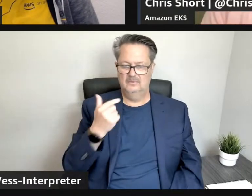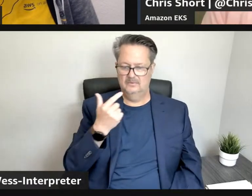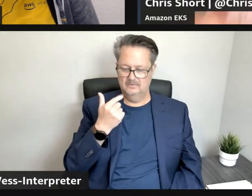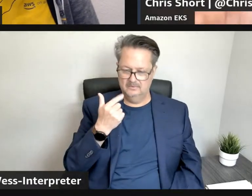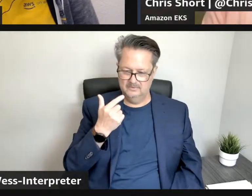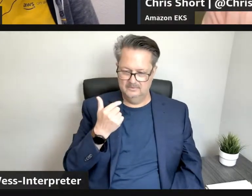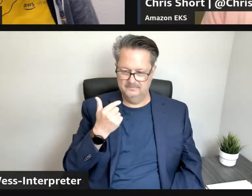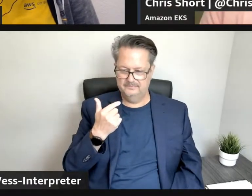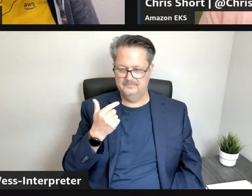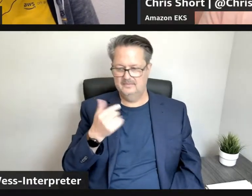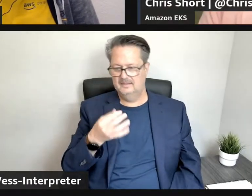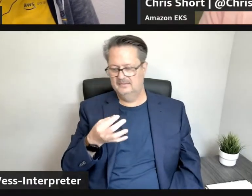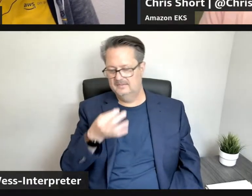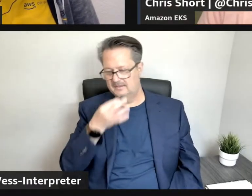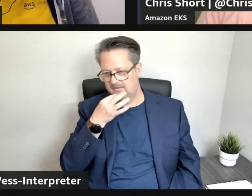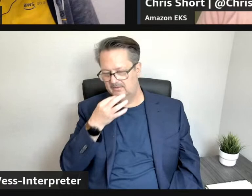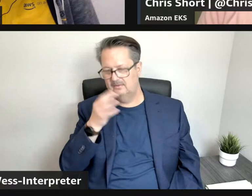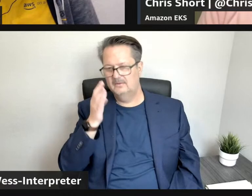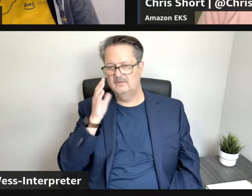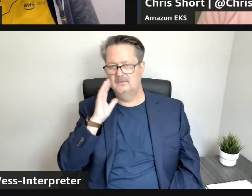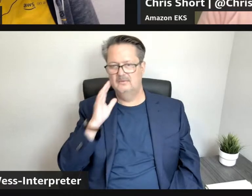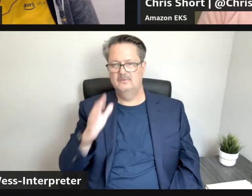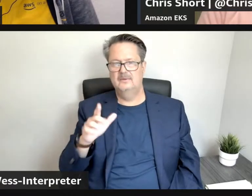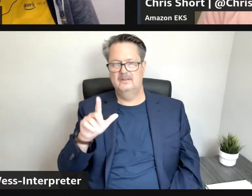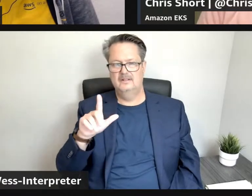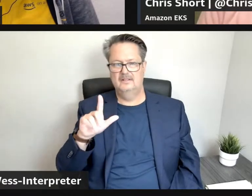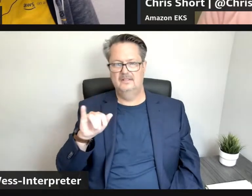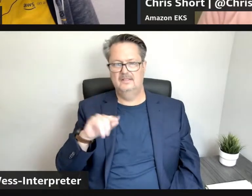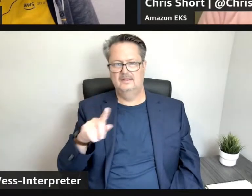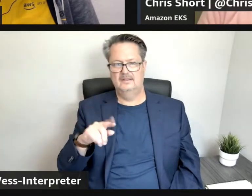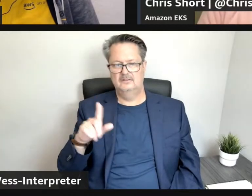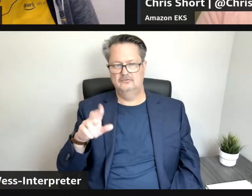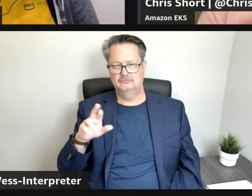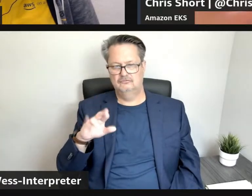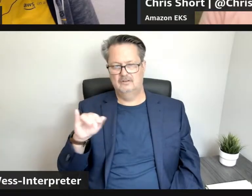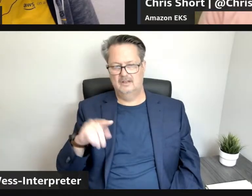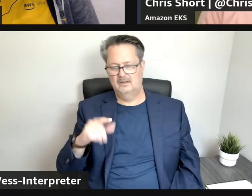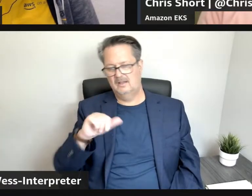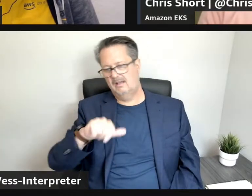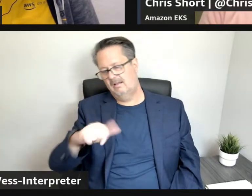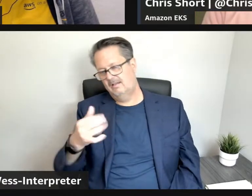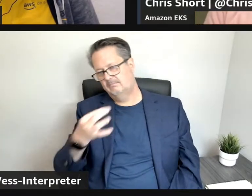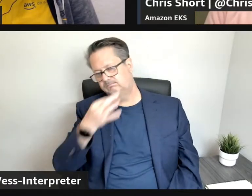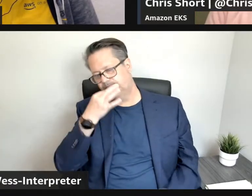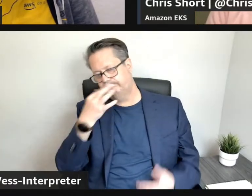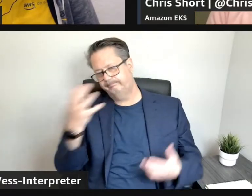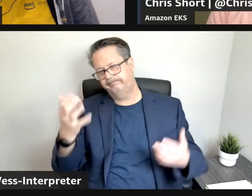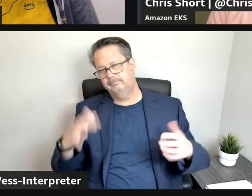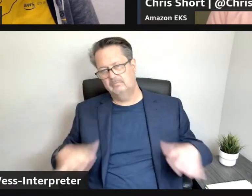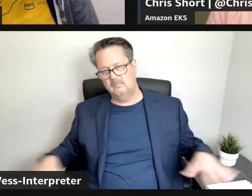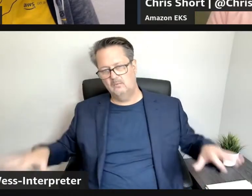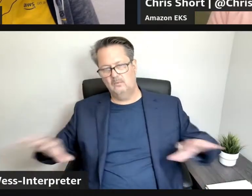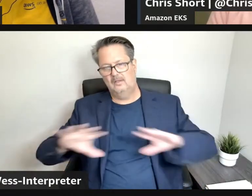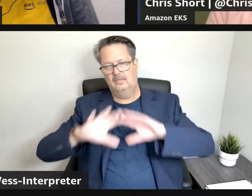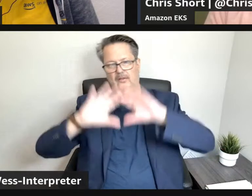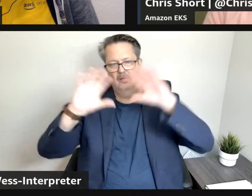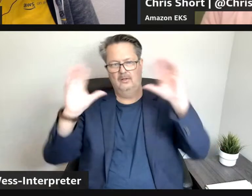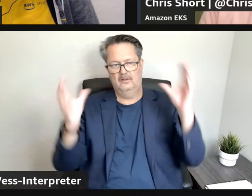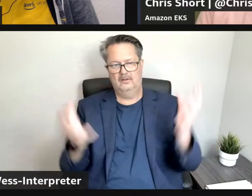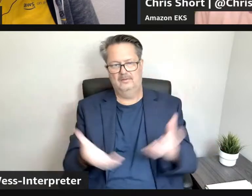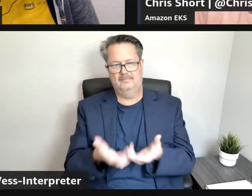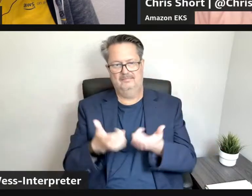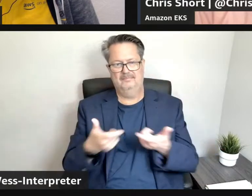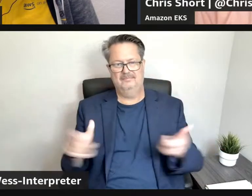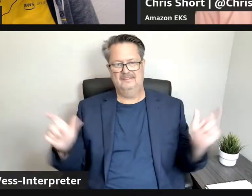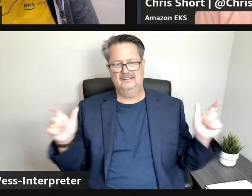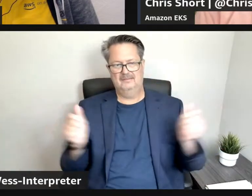heroes panel features Liz Rice and a few other heroes from across the globe that are doing big things with Kubernetes right